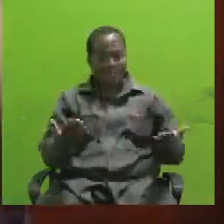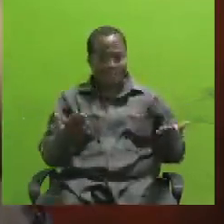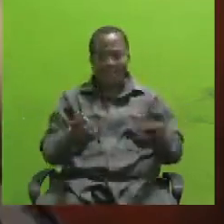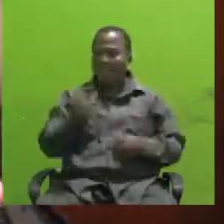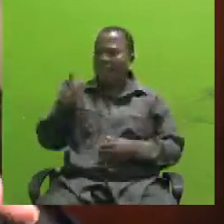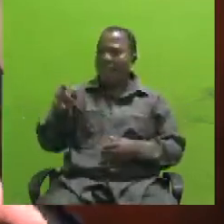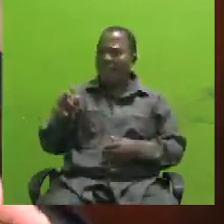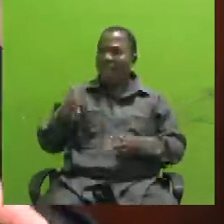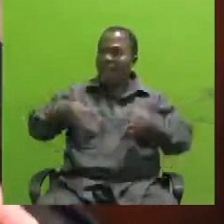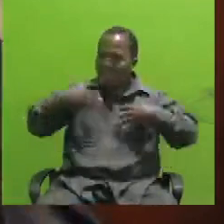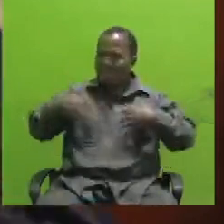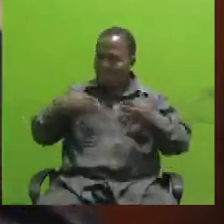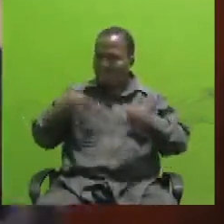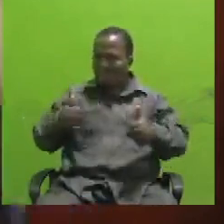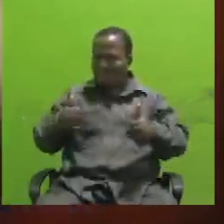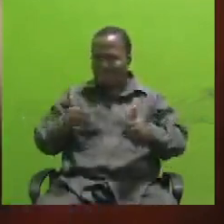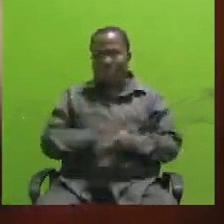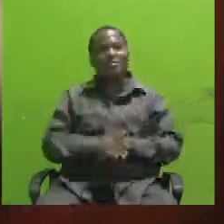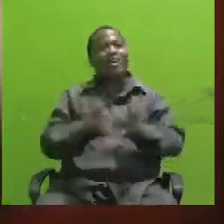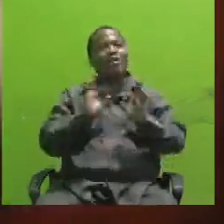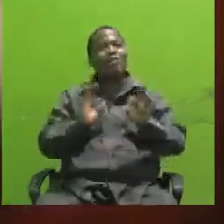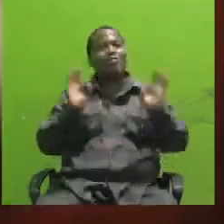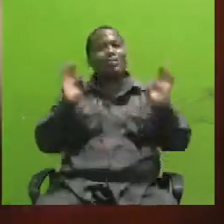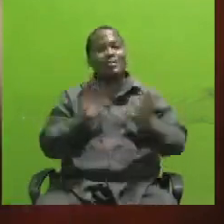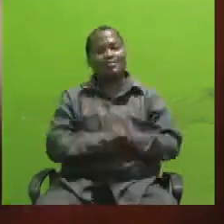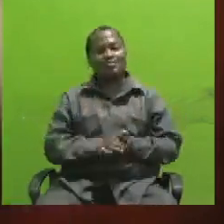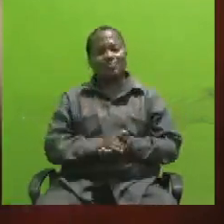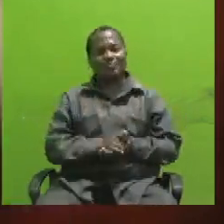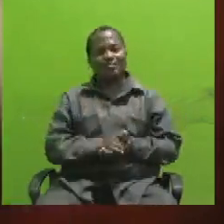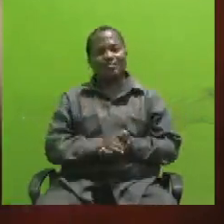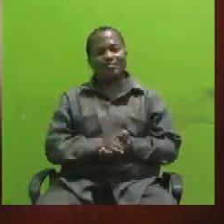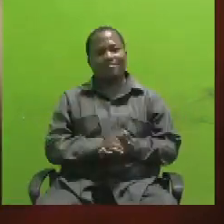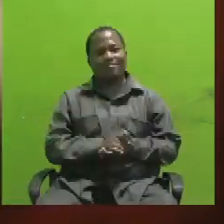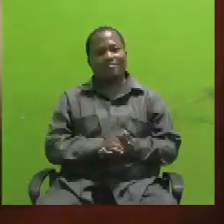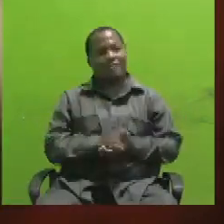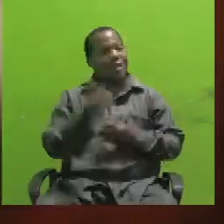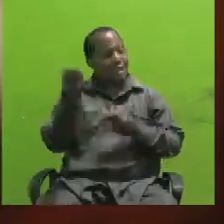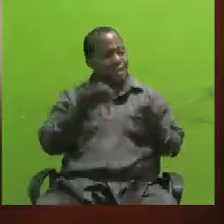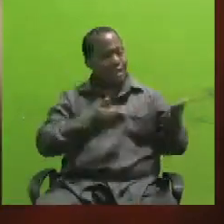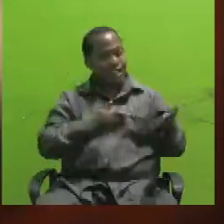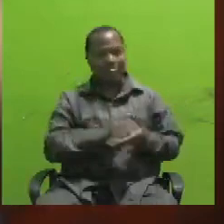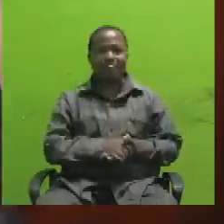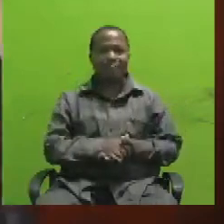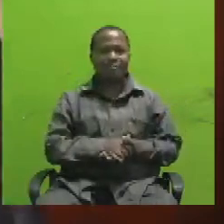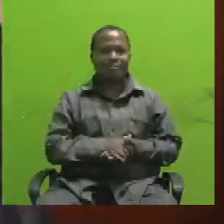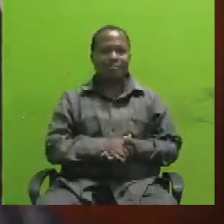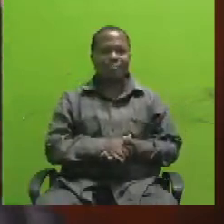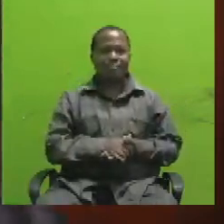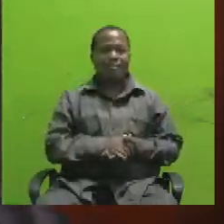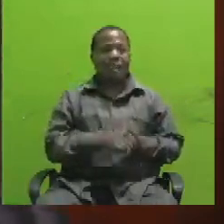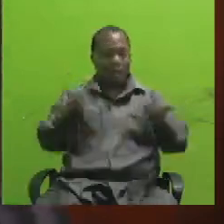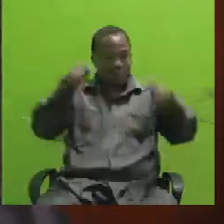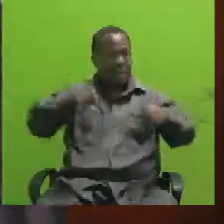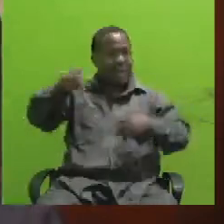you ready? Are you happy? Very good. Great. You are welcome. Welcome. Our